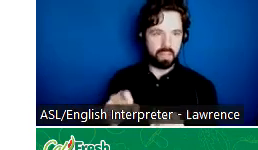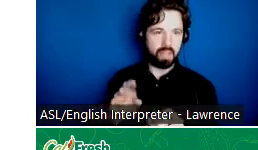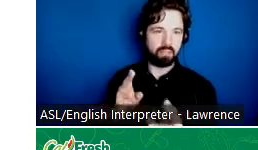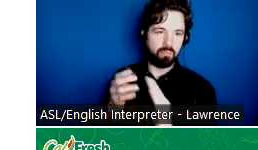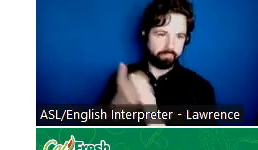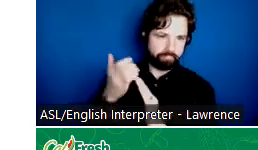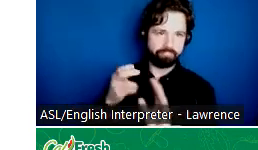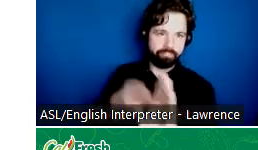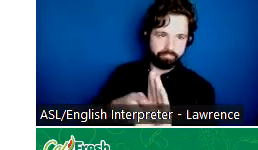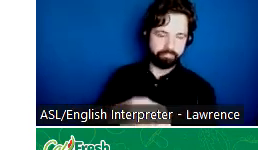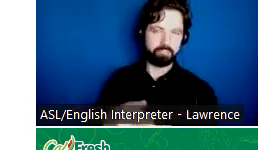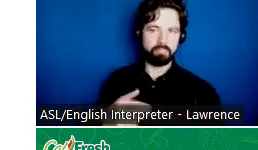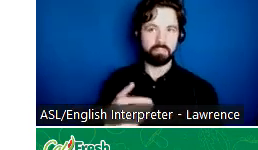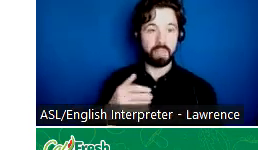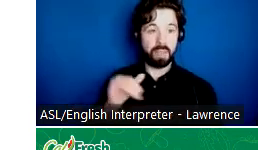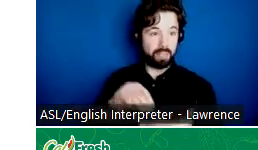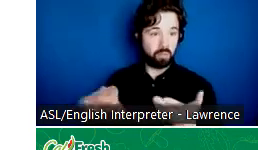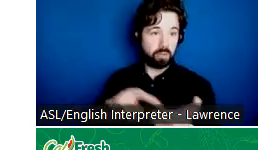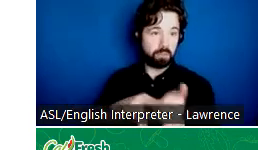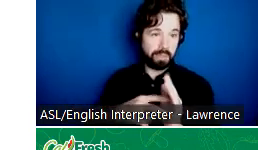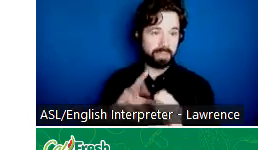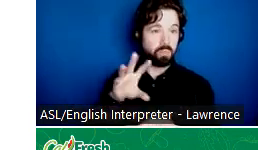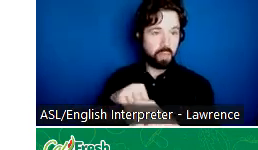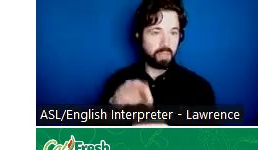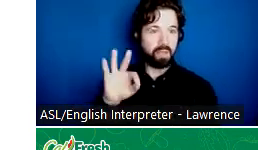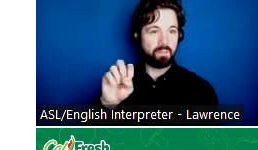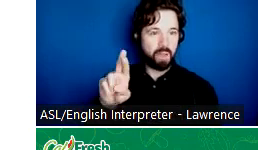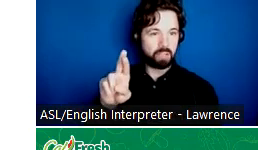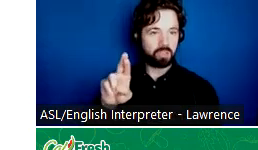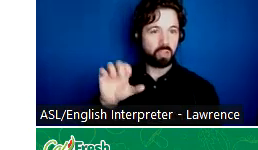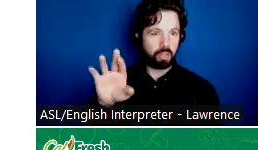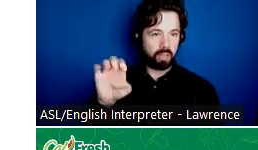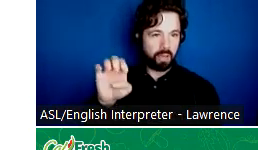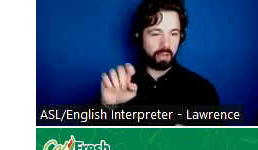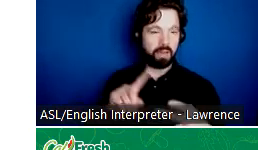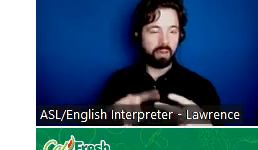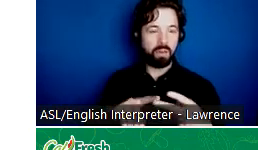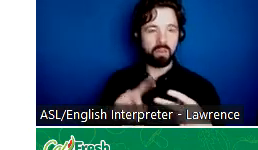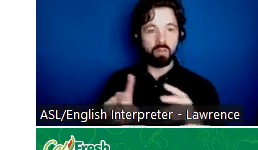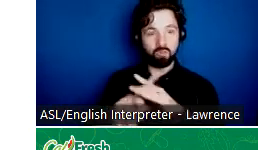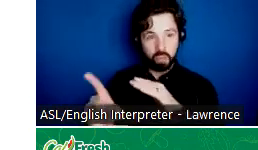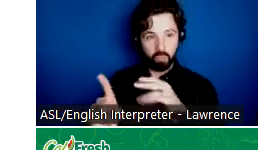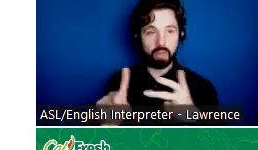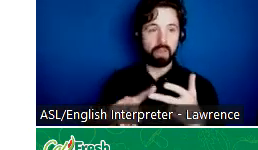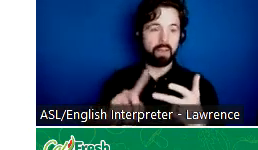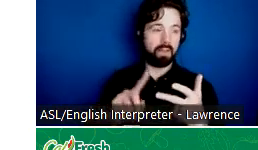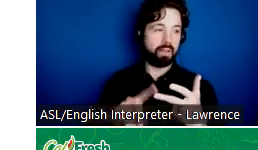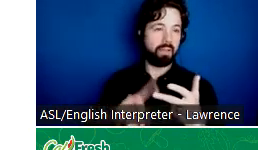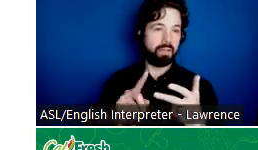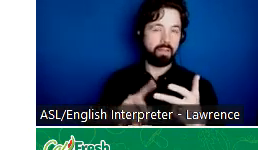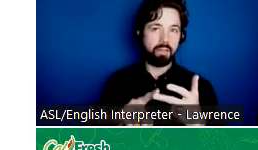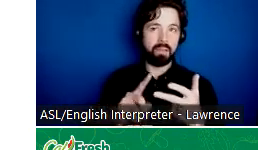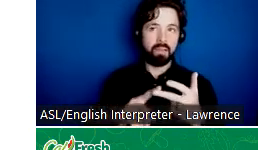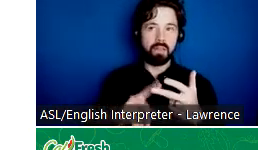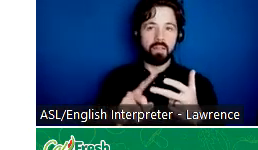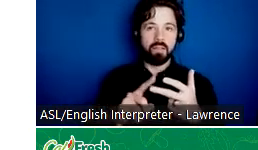experiencing homelessness, in foster care, a runaway, part of a migrant household, or